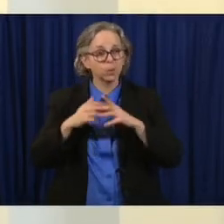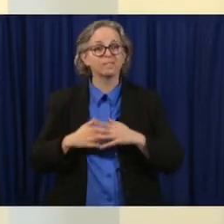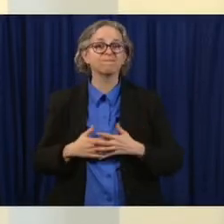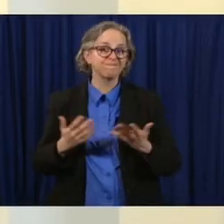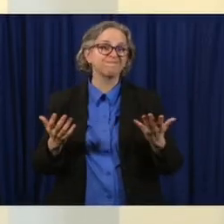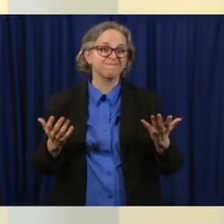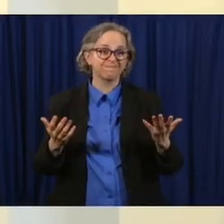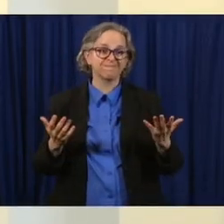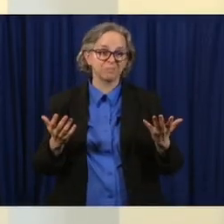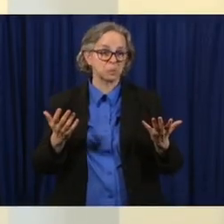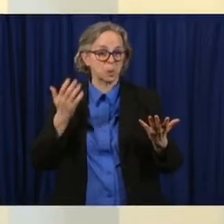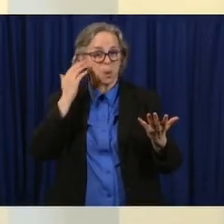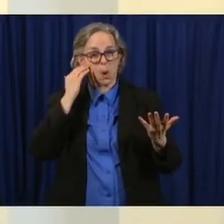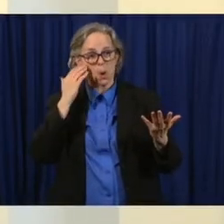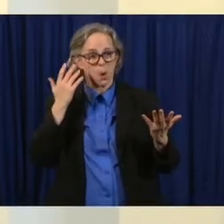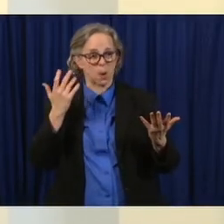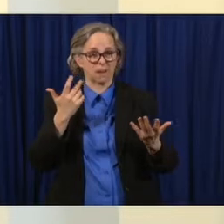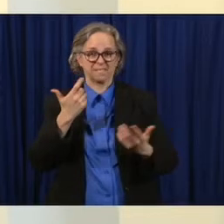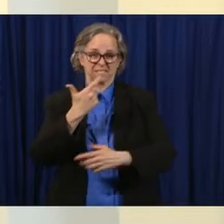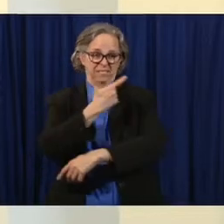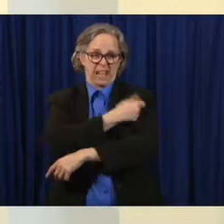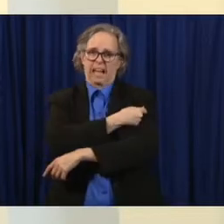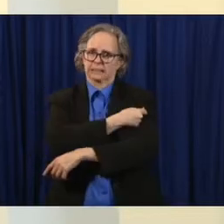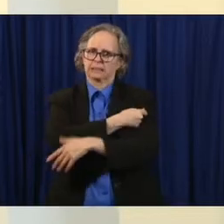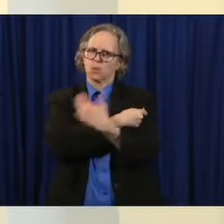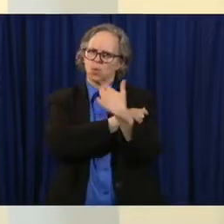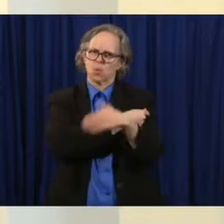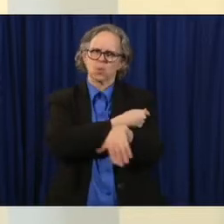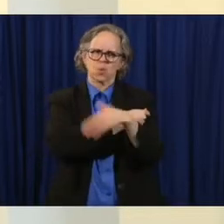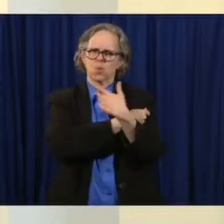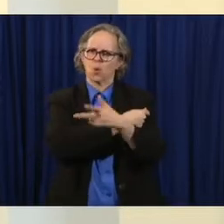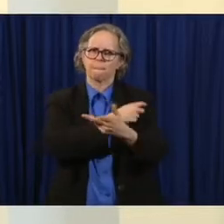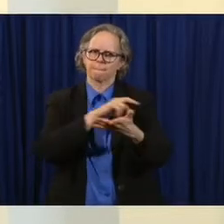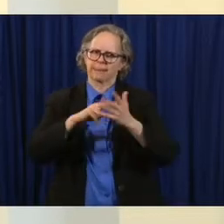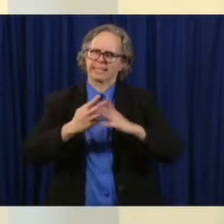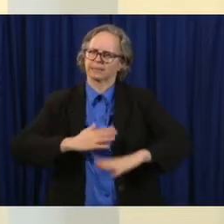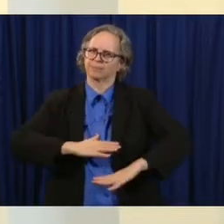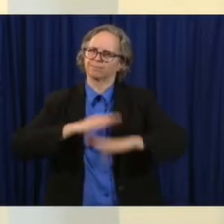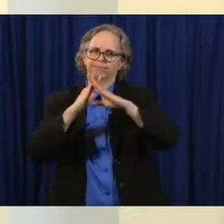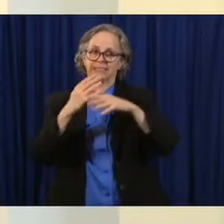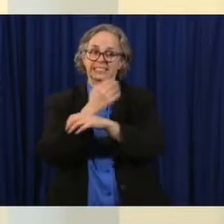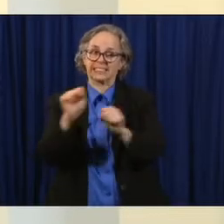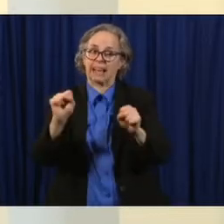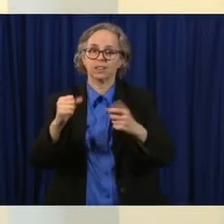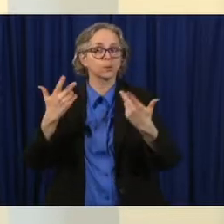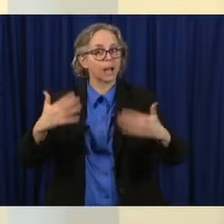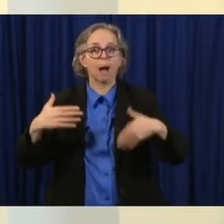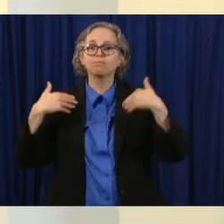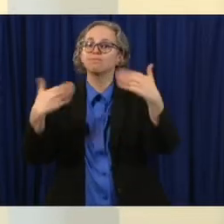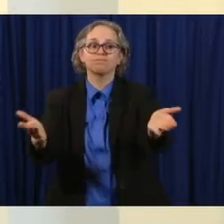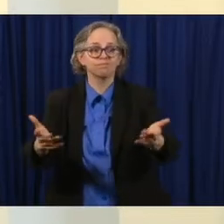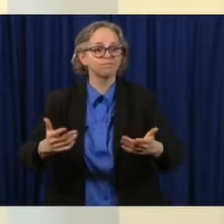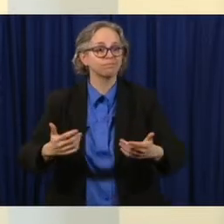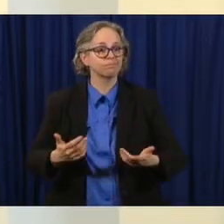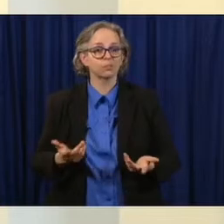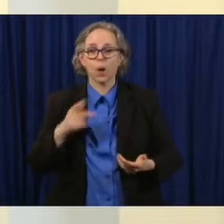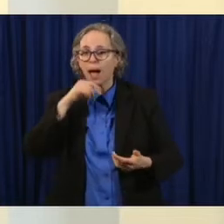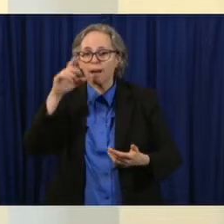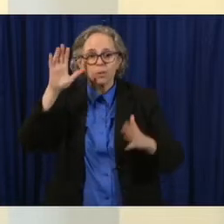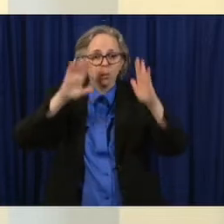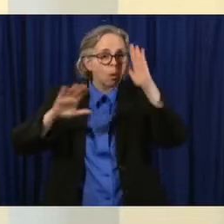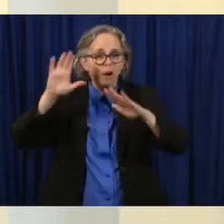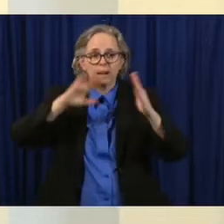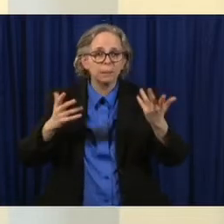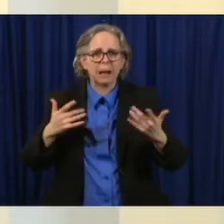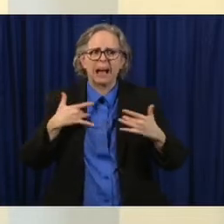having a vaccine against this disease would keep you safe and you could go about your life. You wouldn't have to worry about passing it